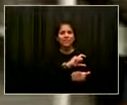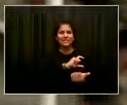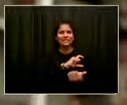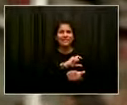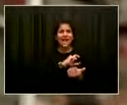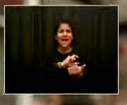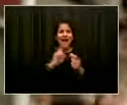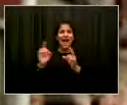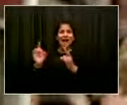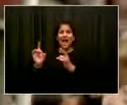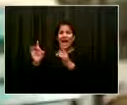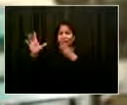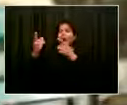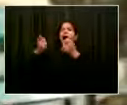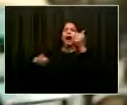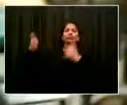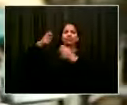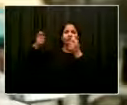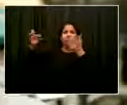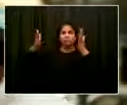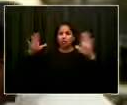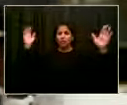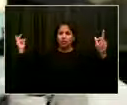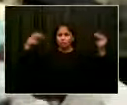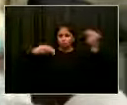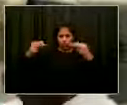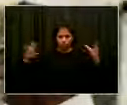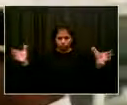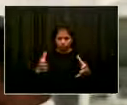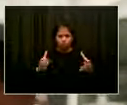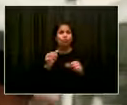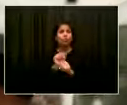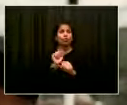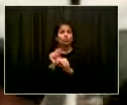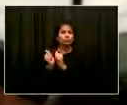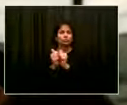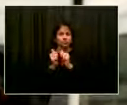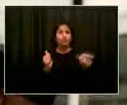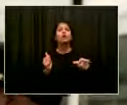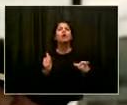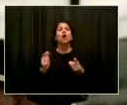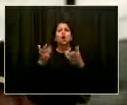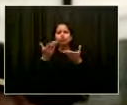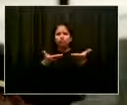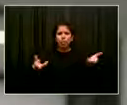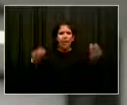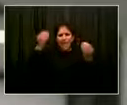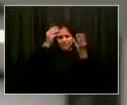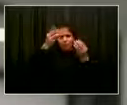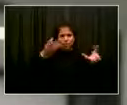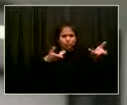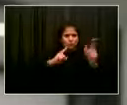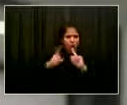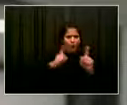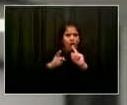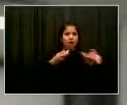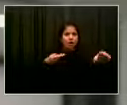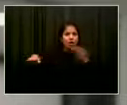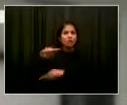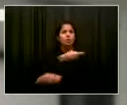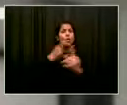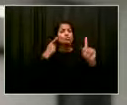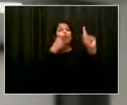command with resources and hopes that we can quell the underlying issues that cause crime and victimization. And